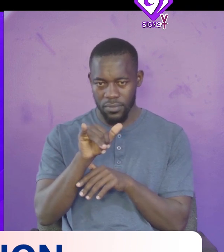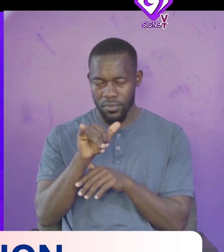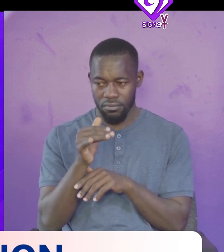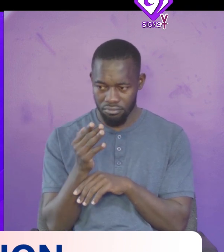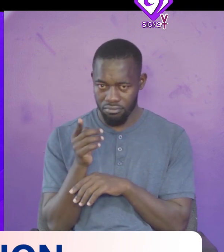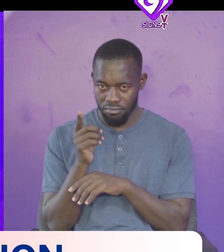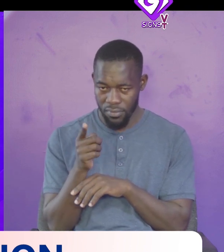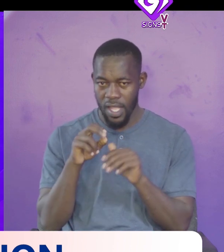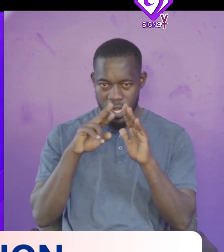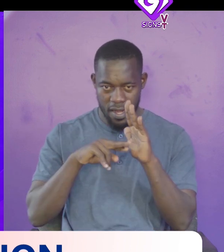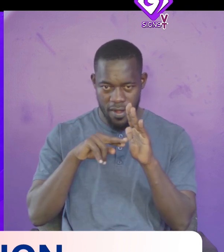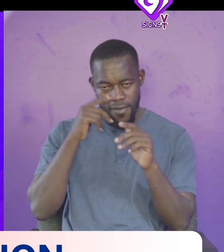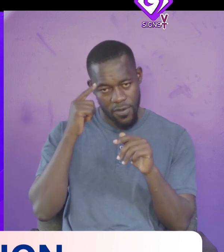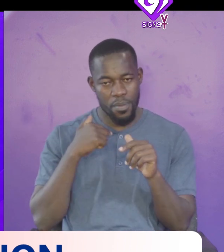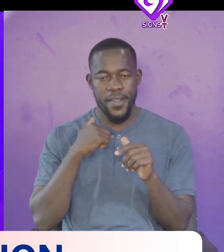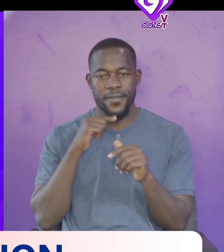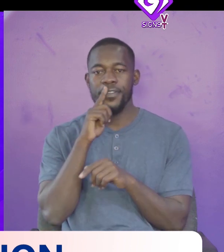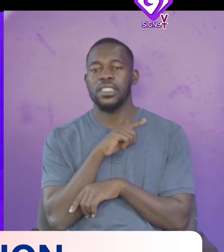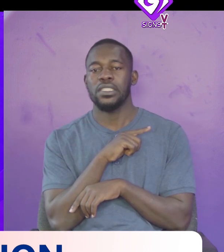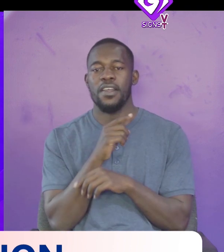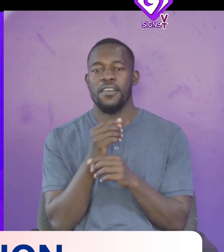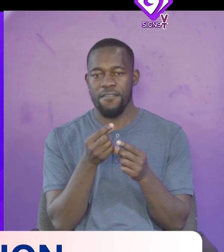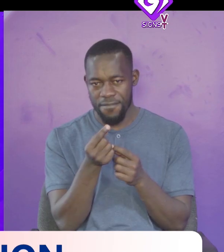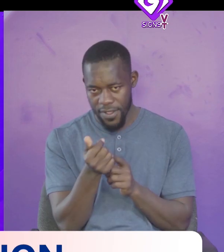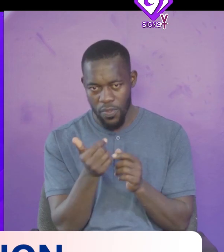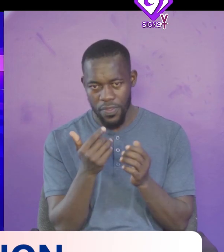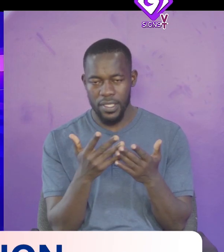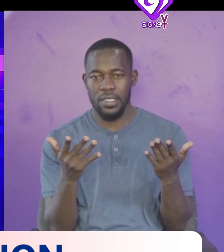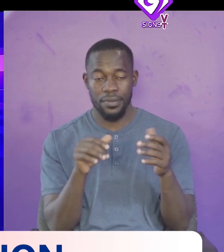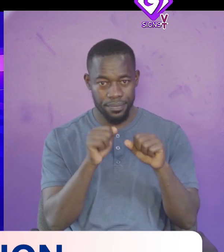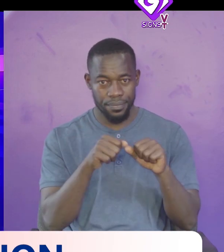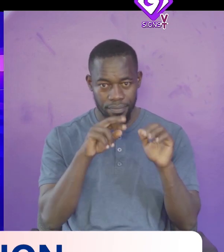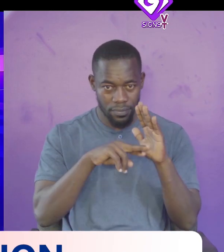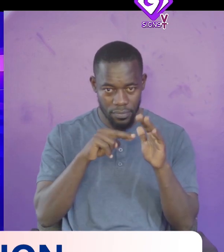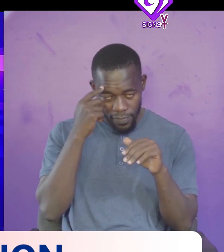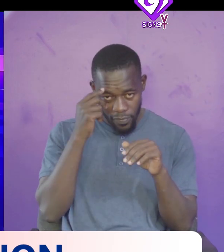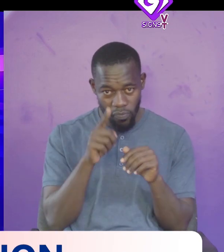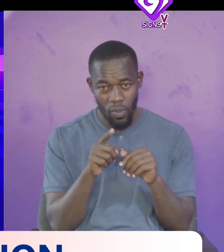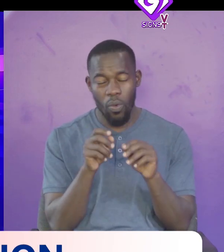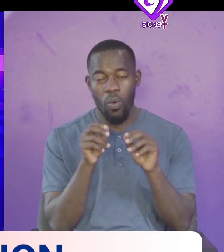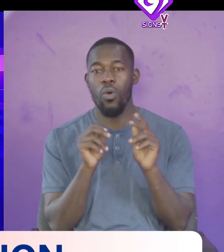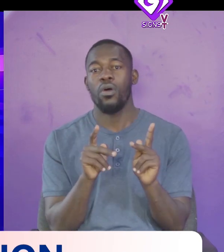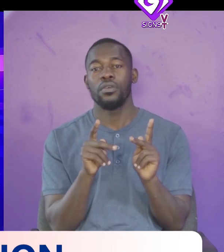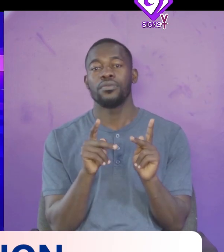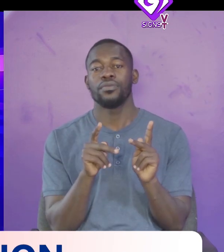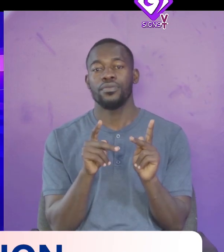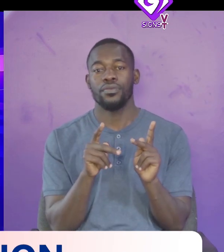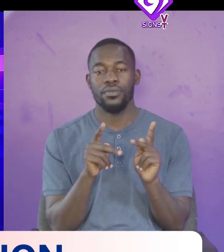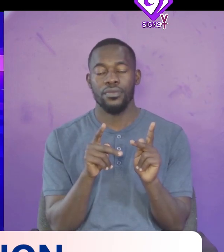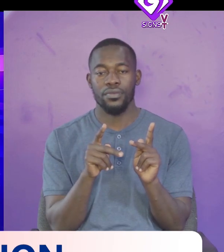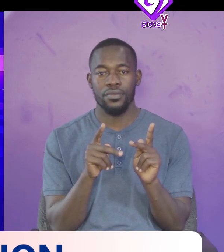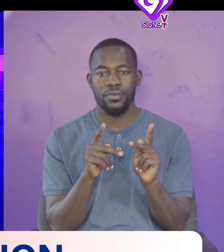actually read for me a few things here. I can read for you a bit of it. Okay. Just abolishing taxation on basic and